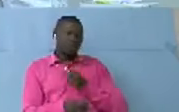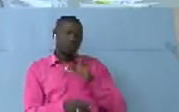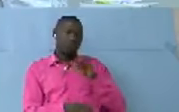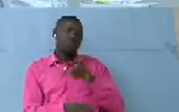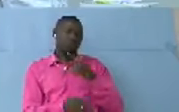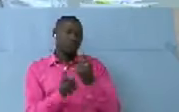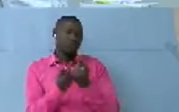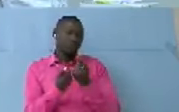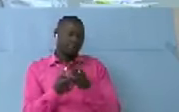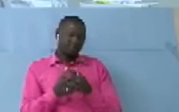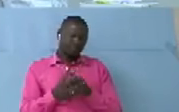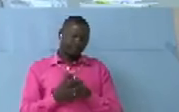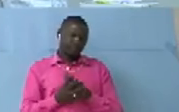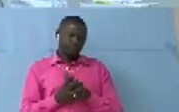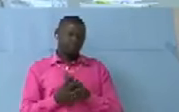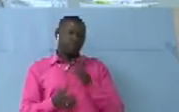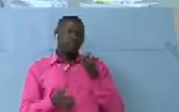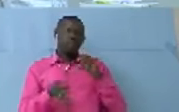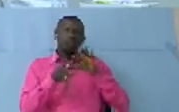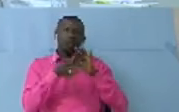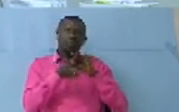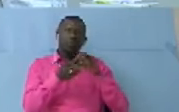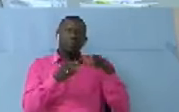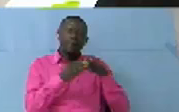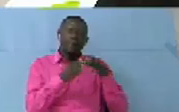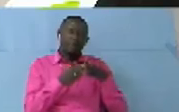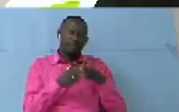doing. And his associates.